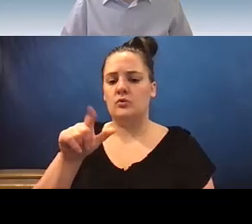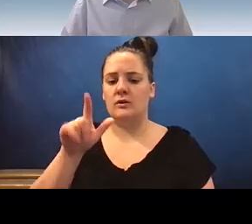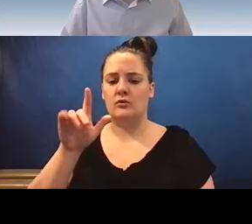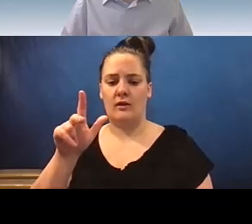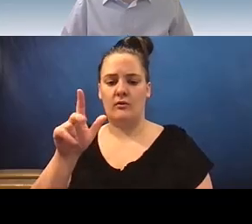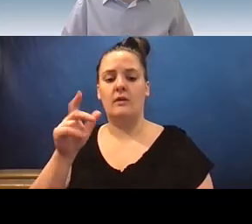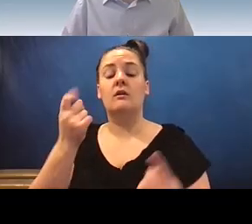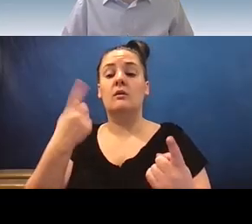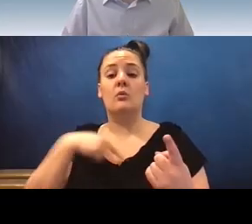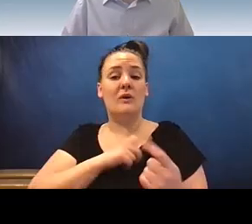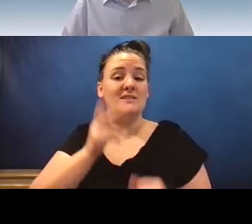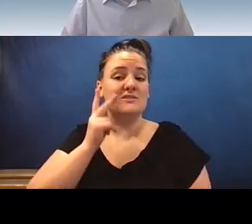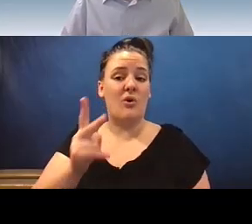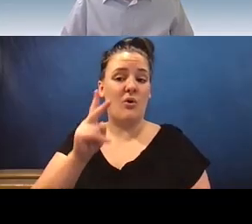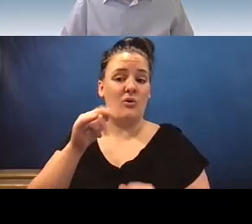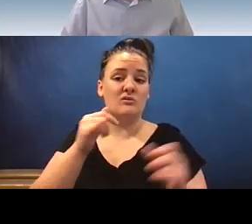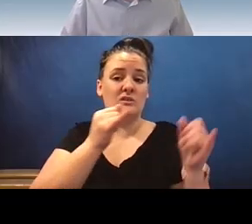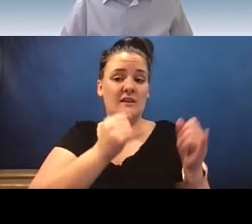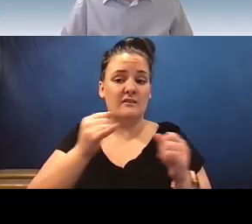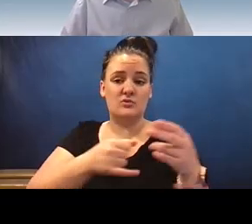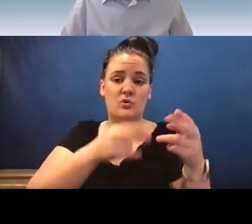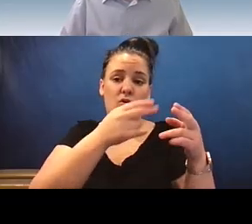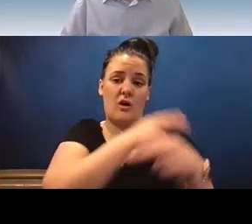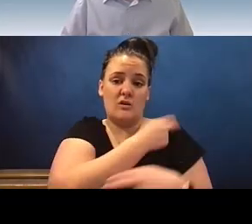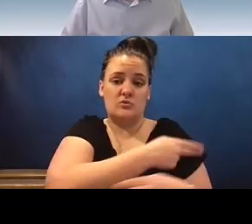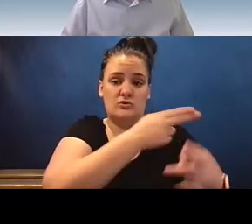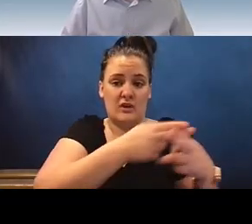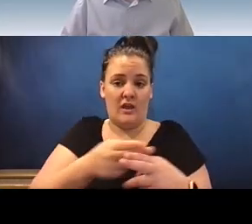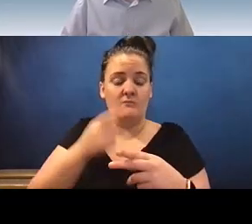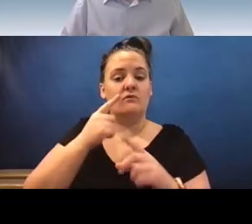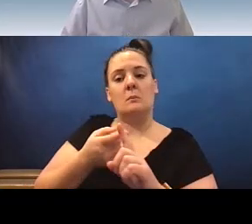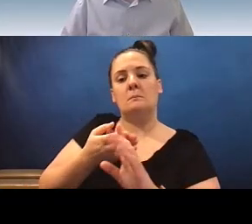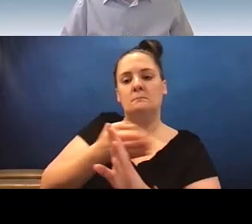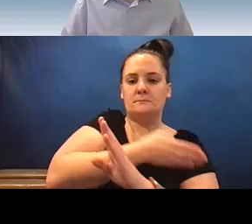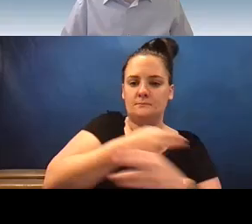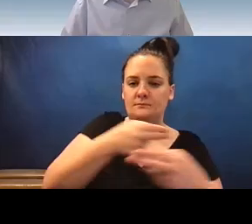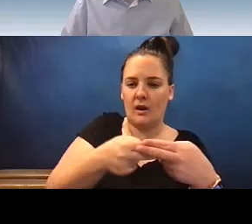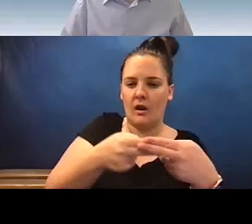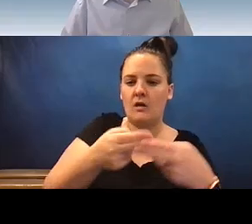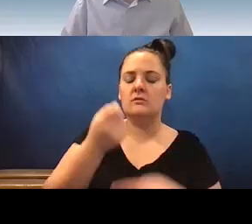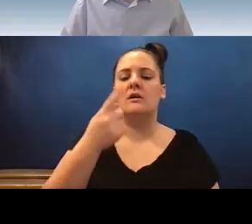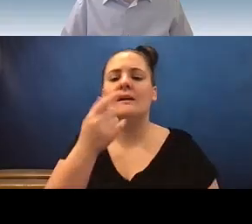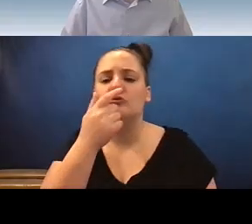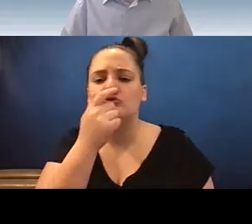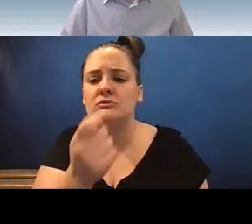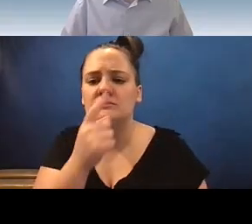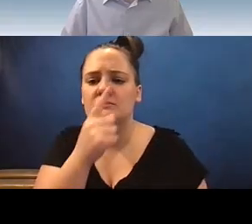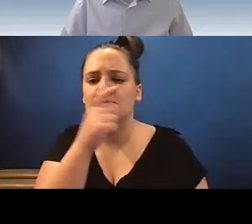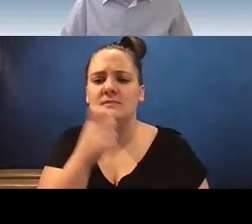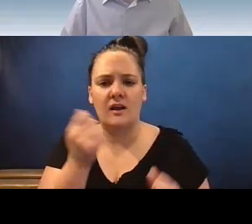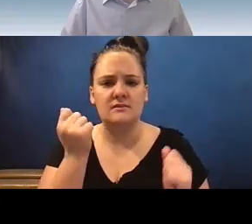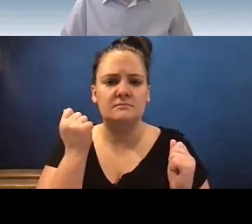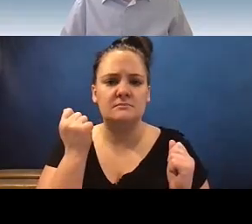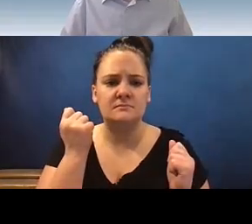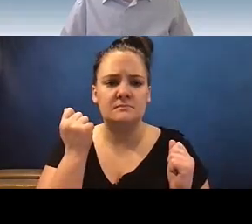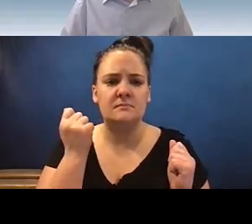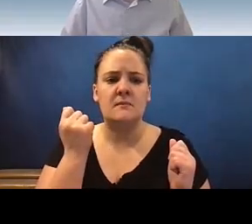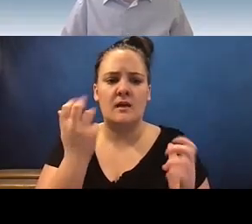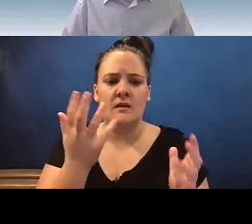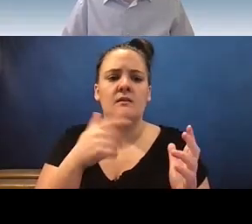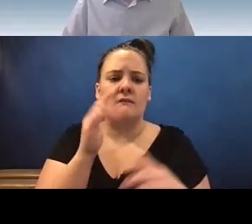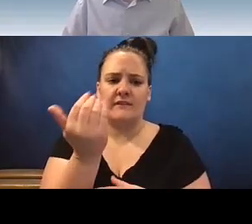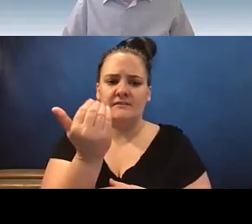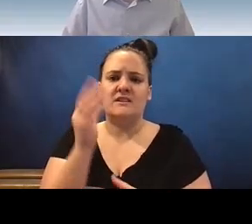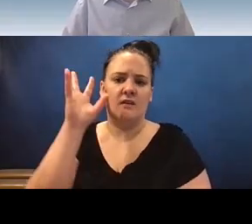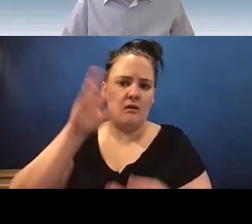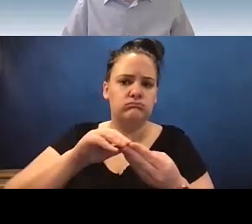individual hospital names on the previous slide. Interestingly, all 15 urban hospitals with losses were part of large systems. We saw